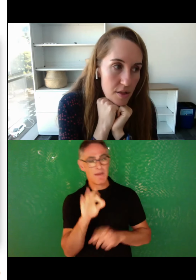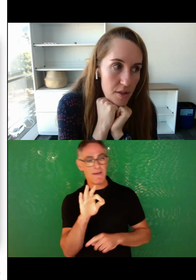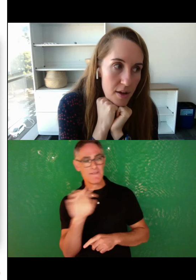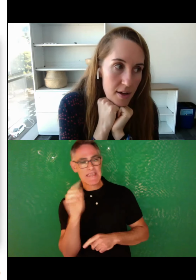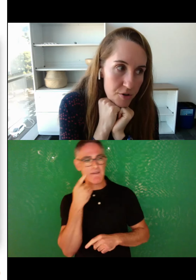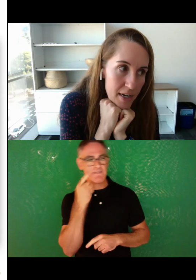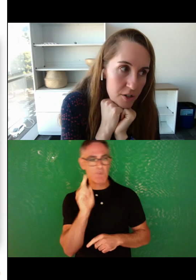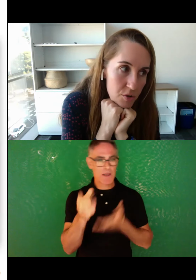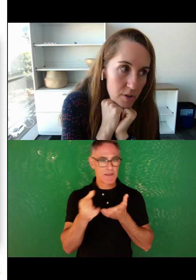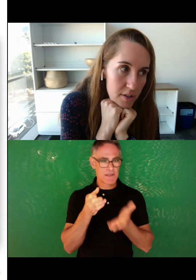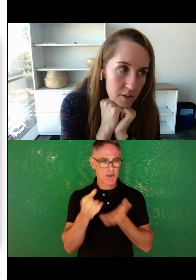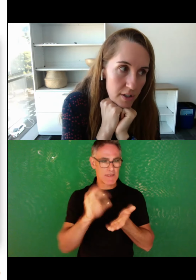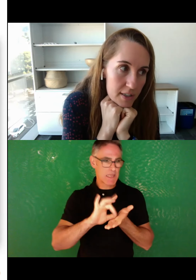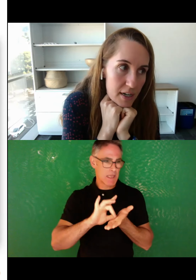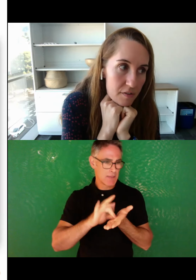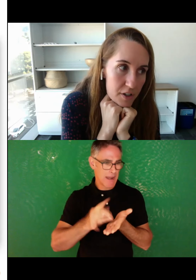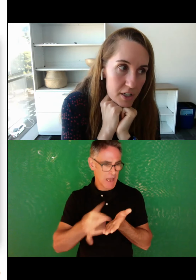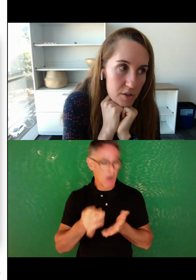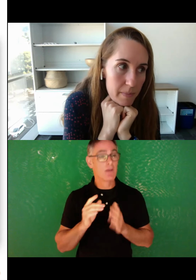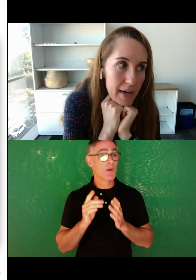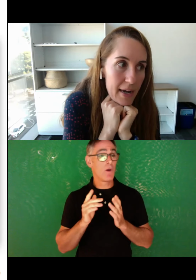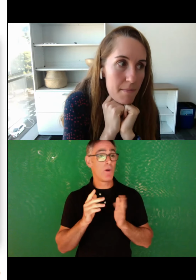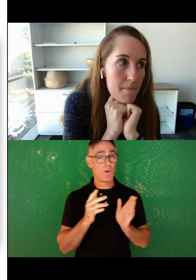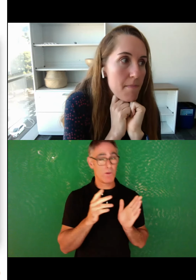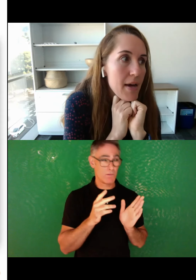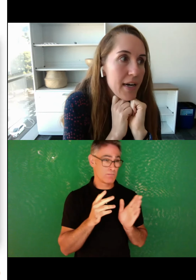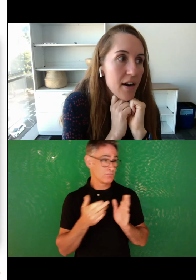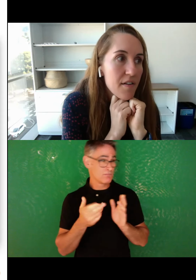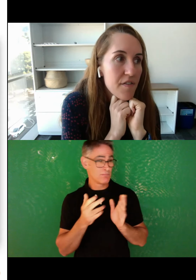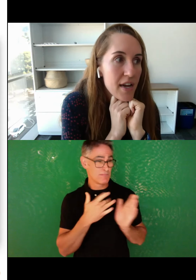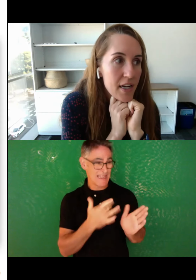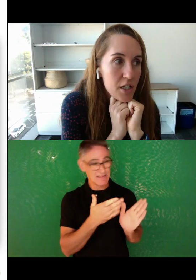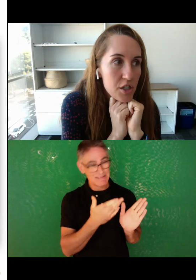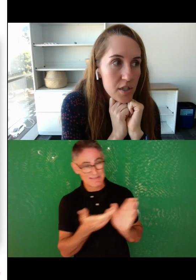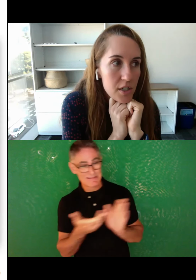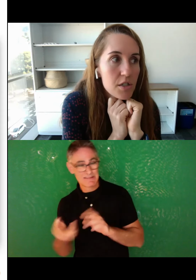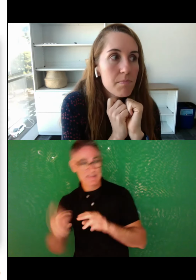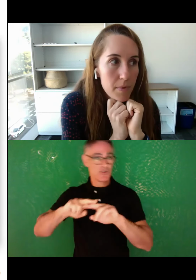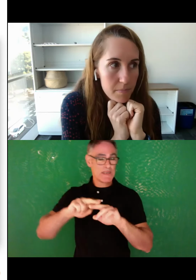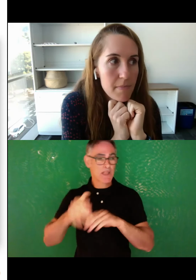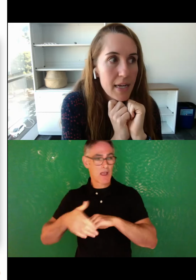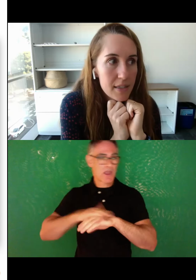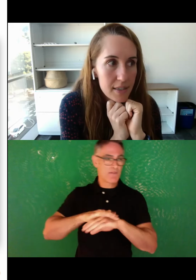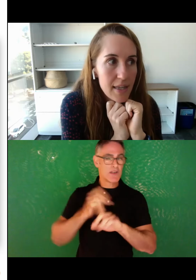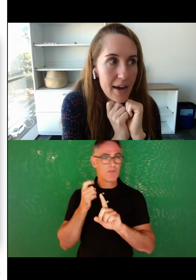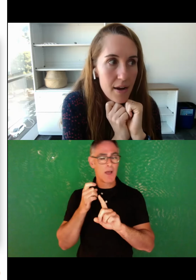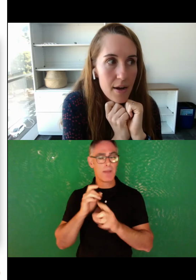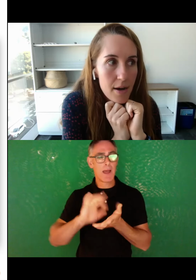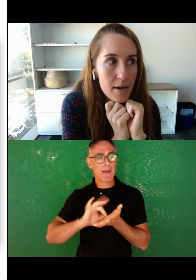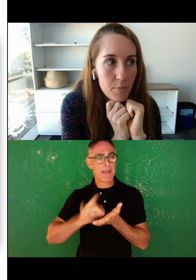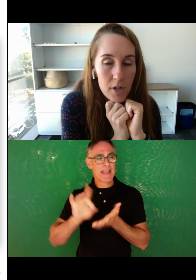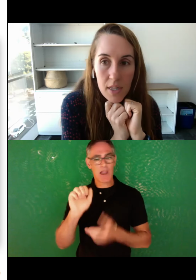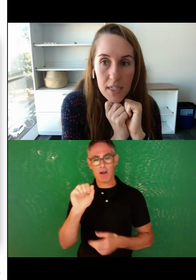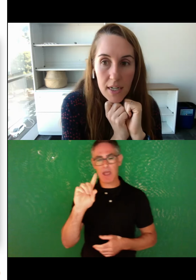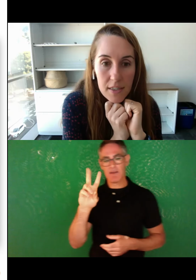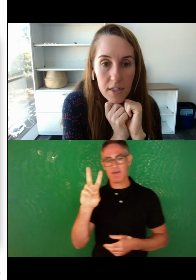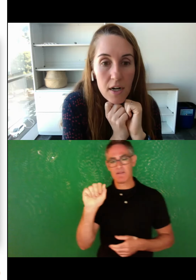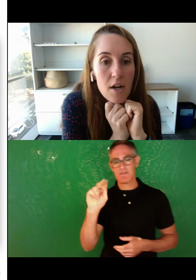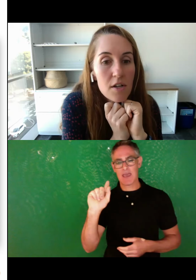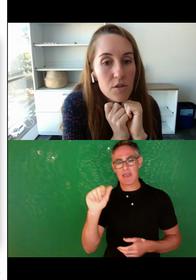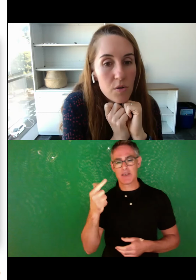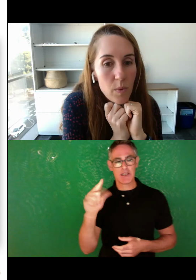and the trend towards increased coverage by Medicare Advantage makes that an important thing